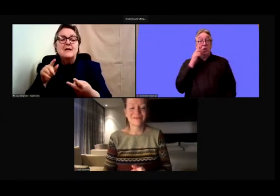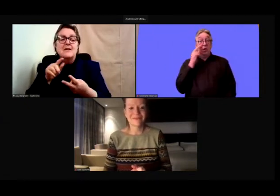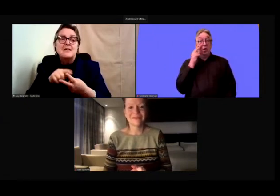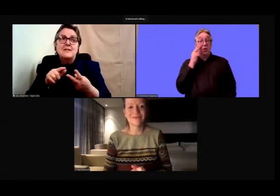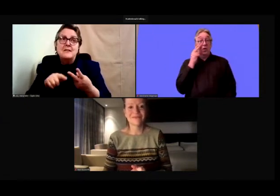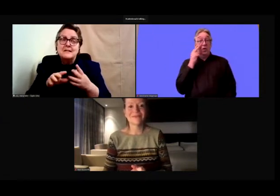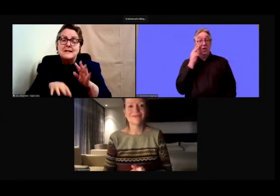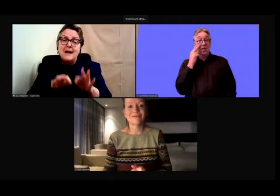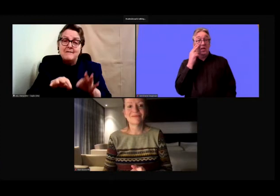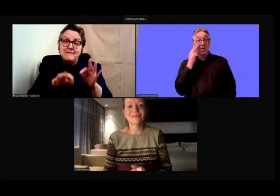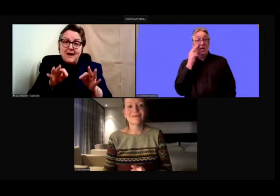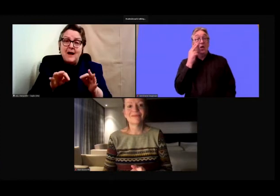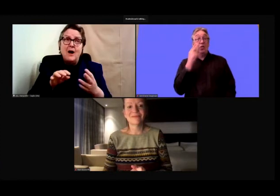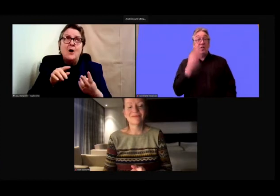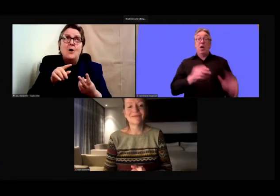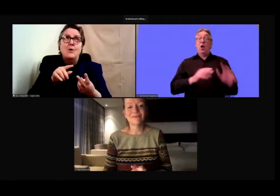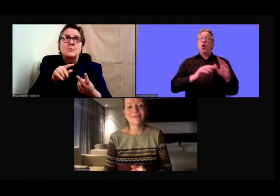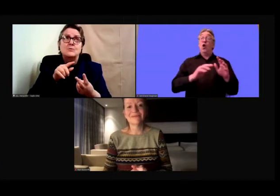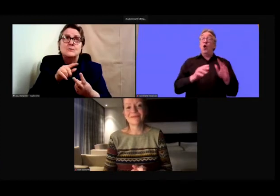Dutch, and